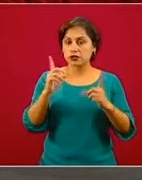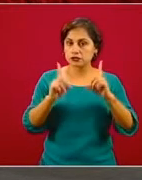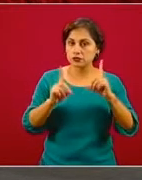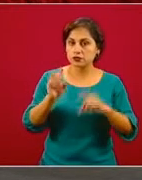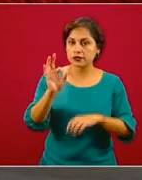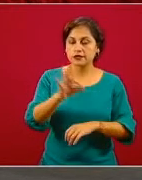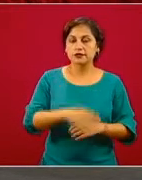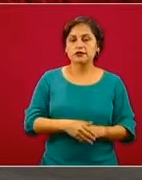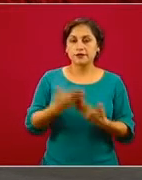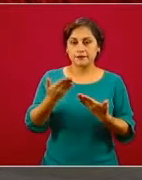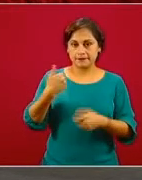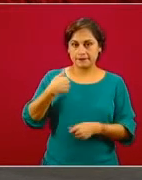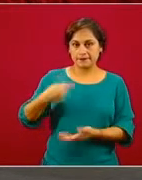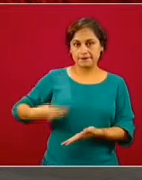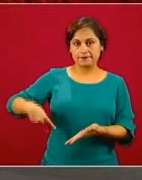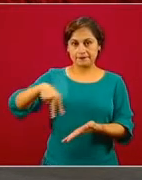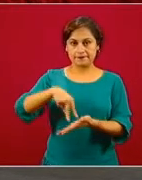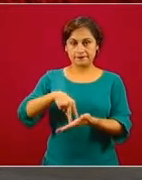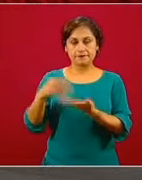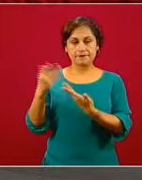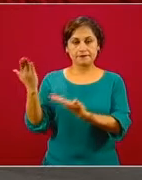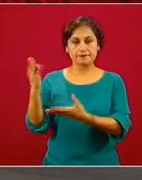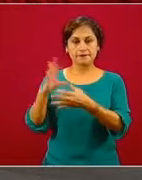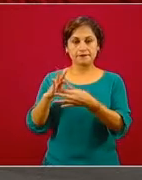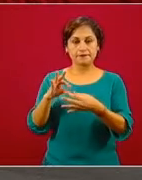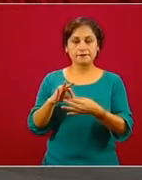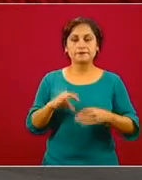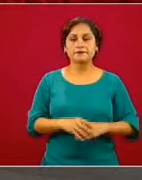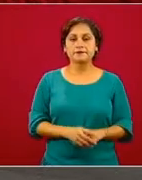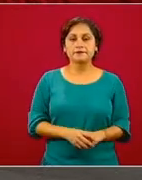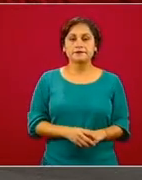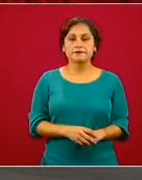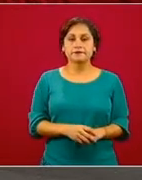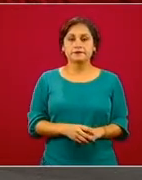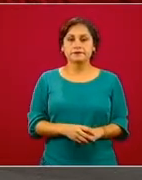for showing the website. I want to show it to everyone.